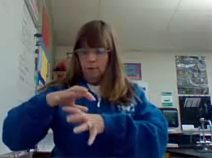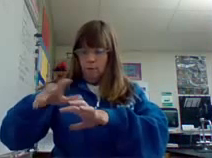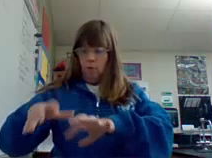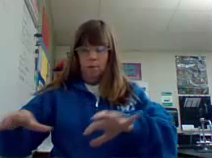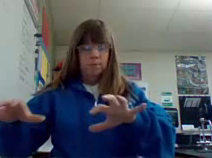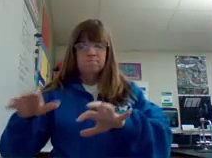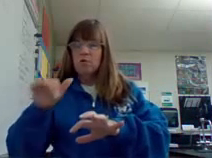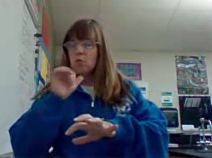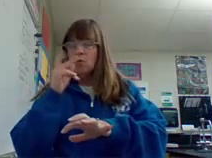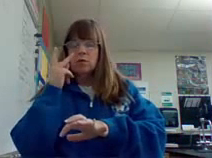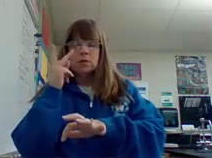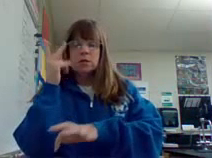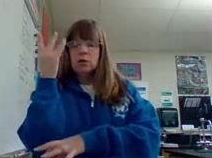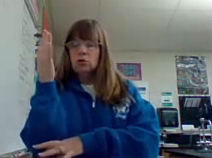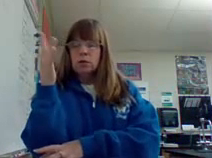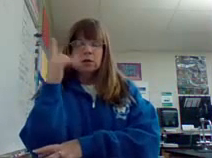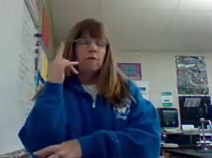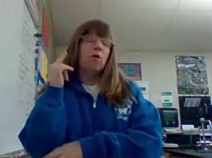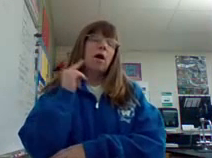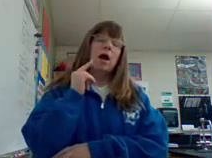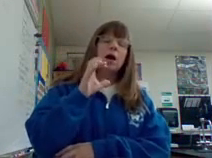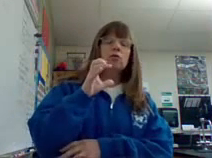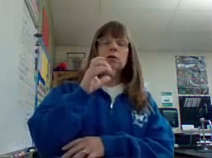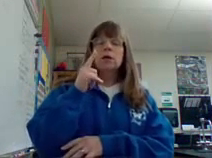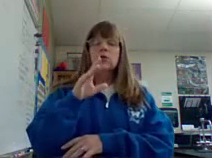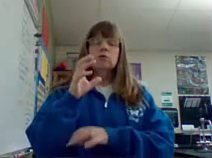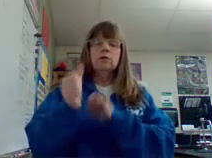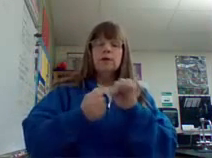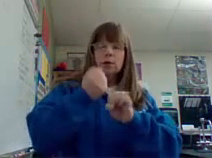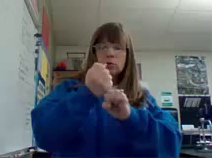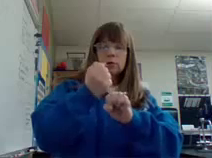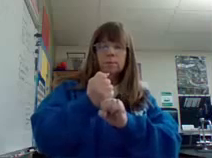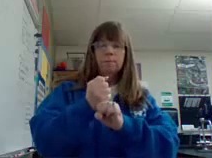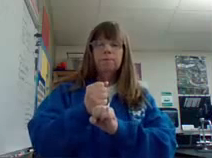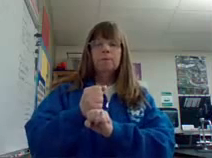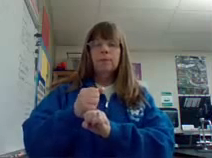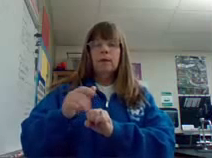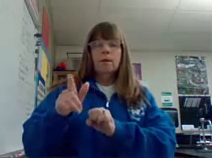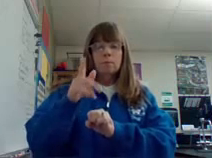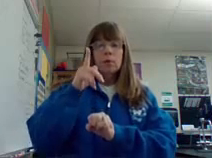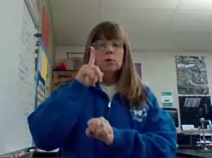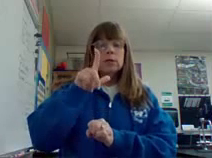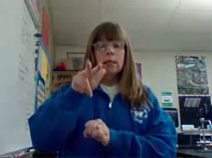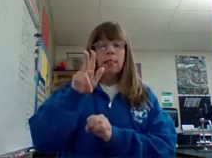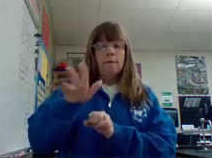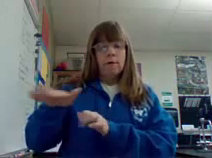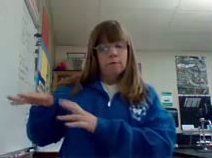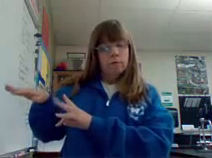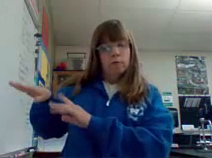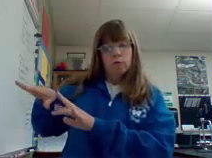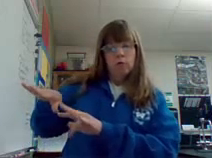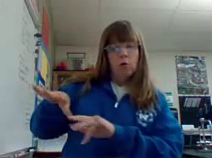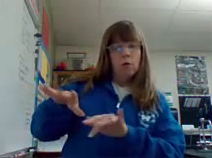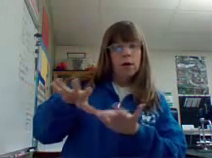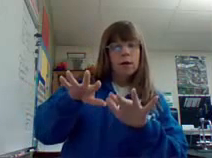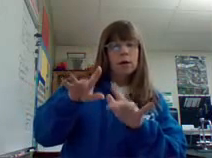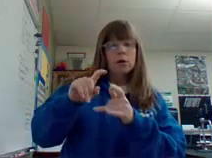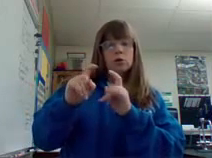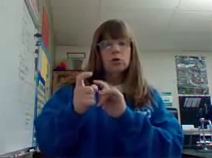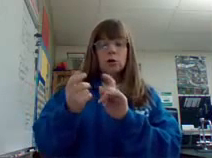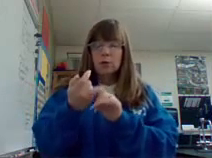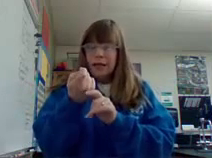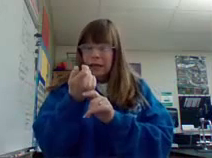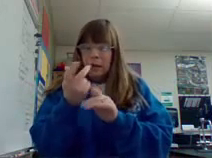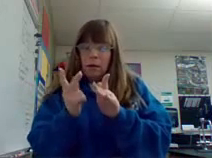won't see trees here for hundreds of years. You can see this lava flow back here. Looks like it happened a while ago. It's starting to get little